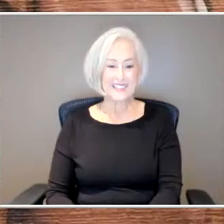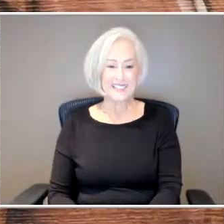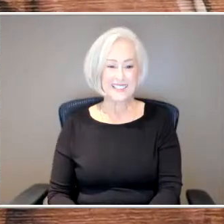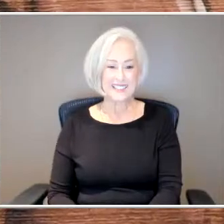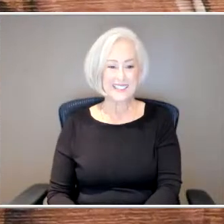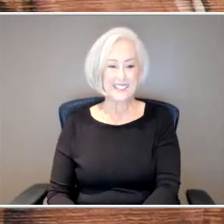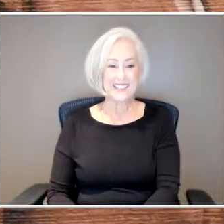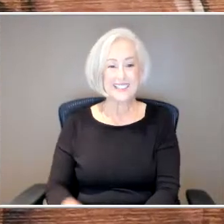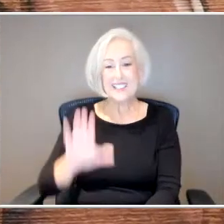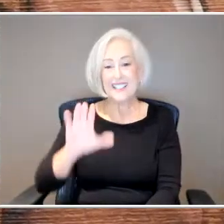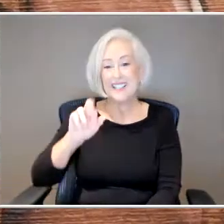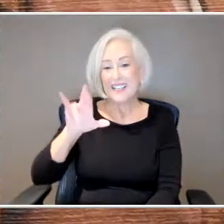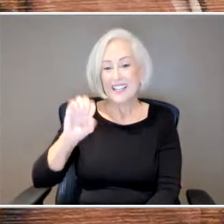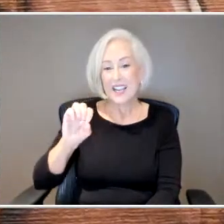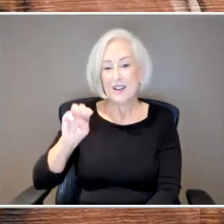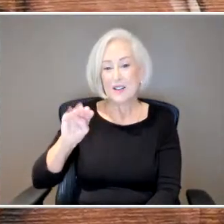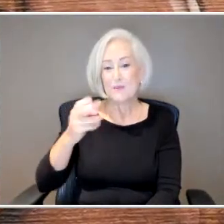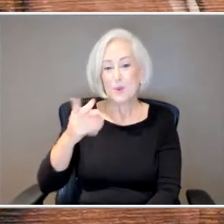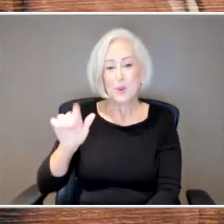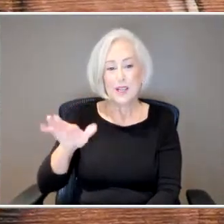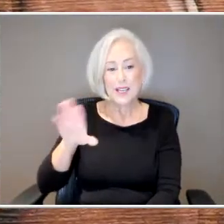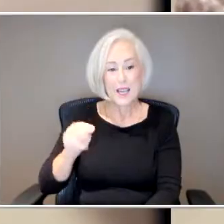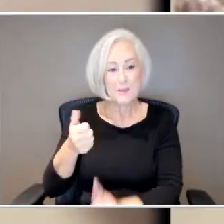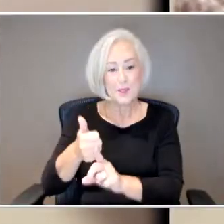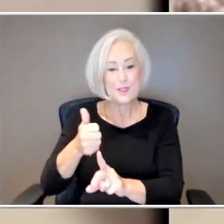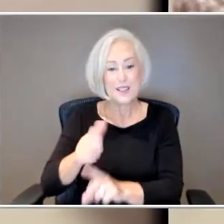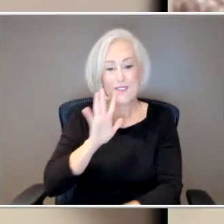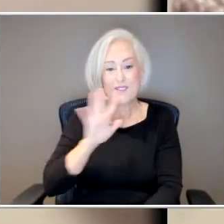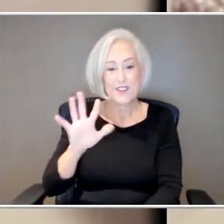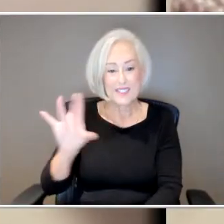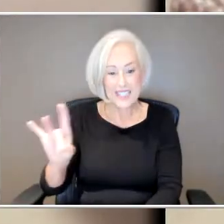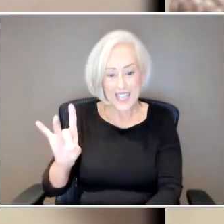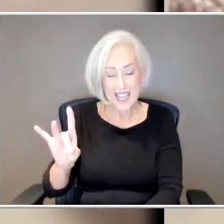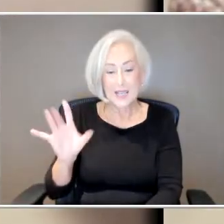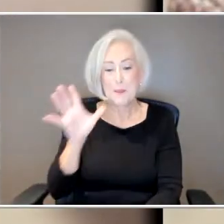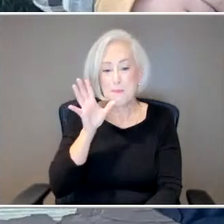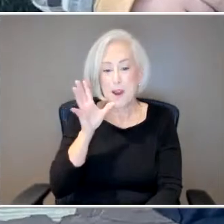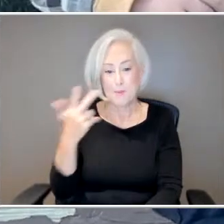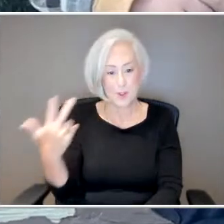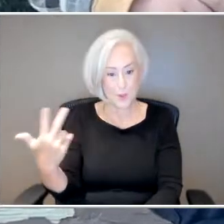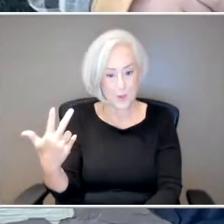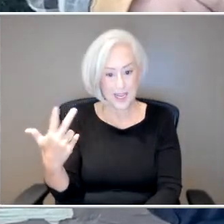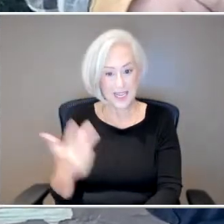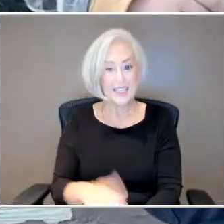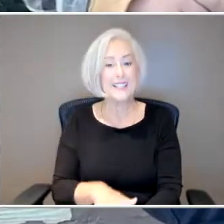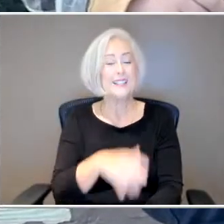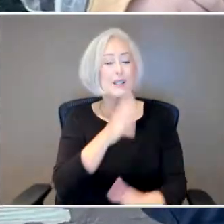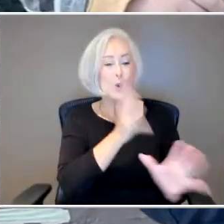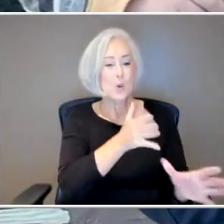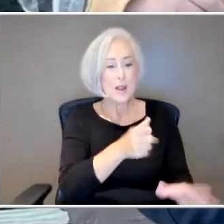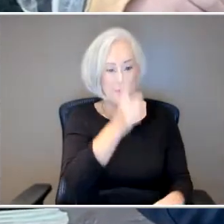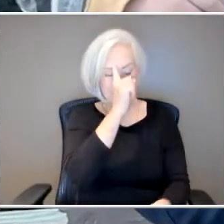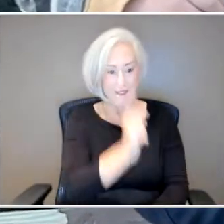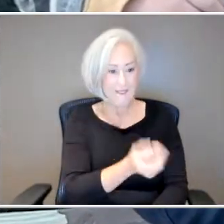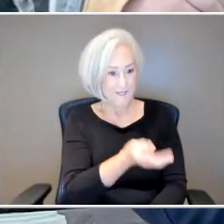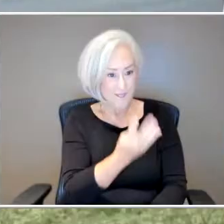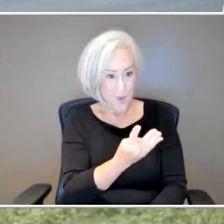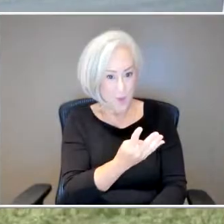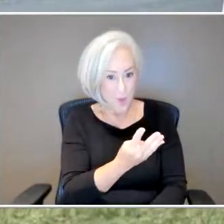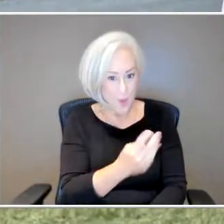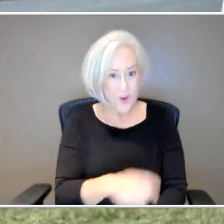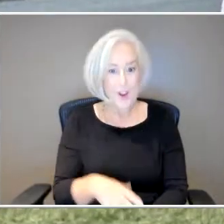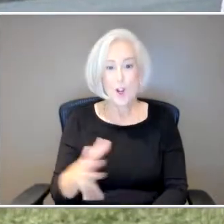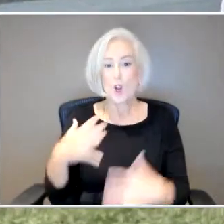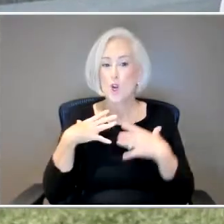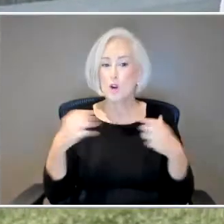Kerrie Mooneyham is a 58-year-old mom of 3 and Mimi of 4. She takes her health very seriously.